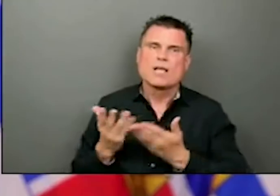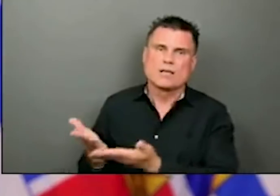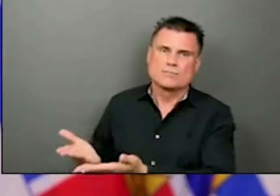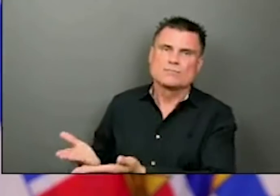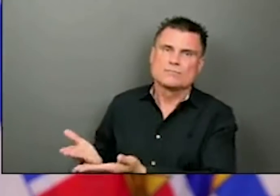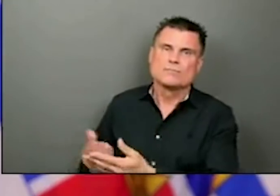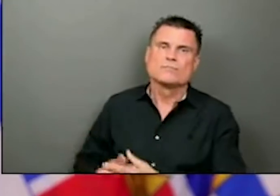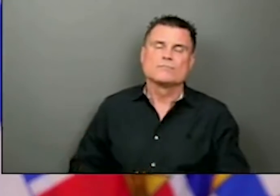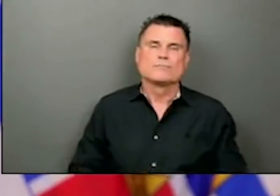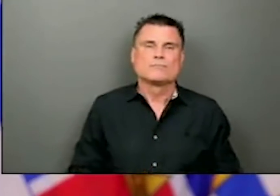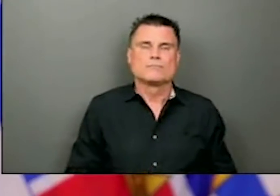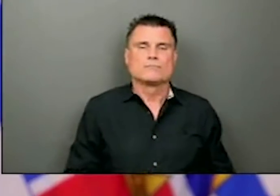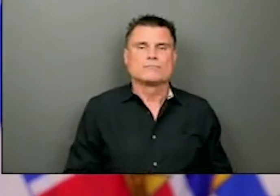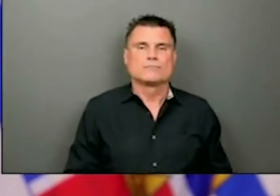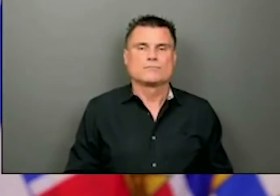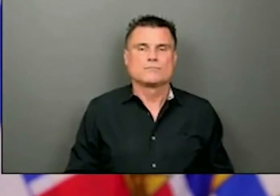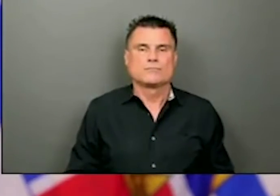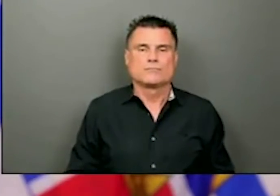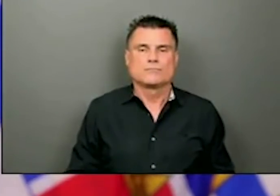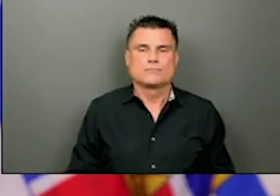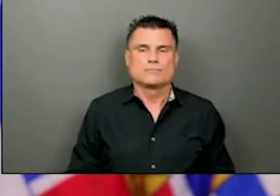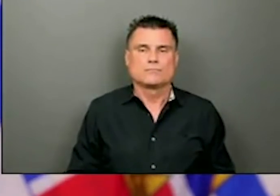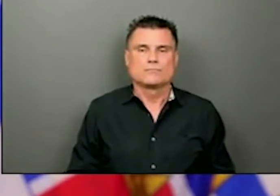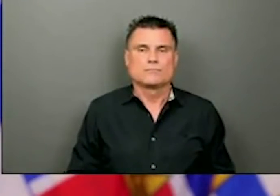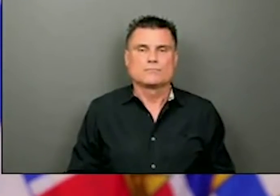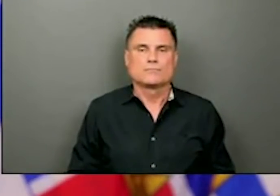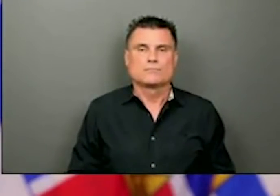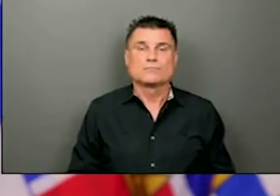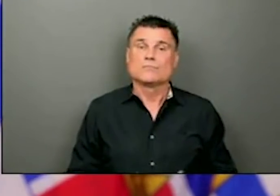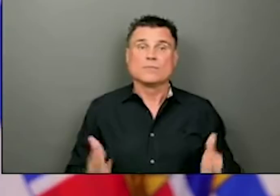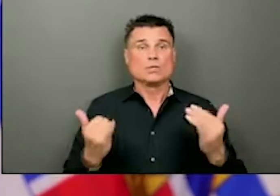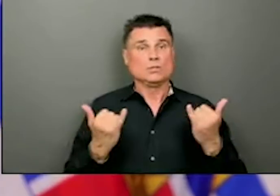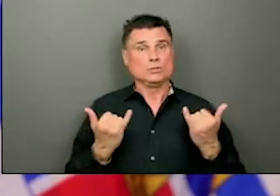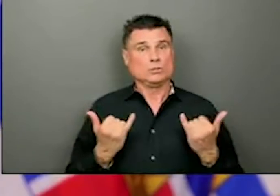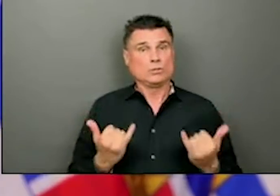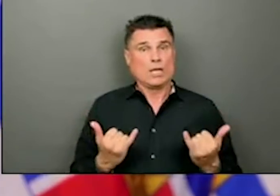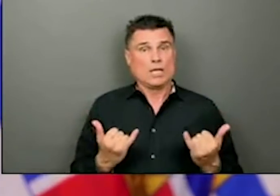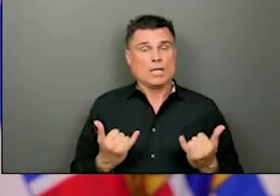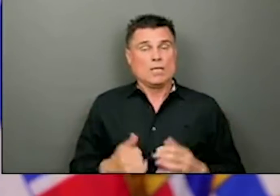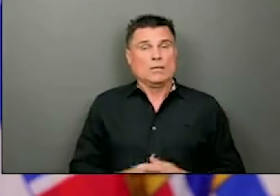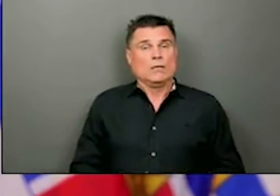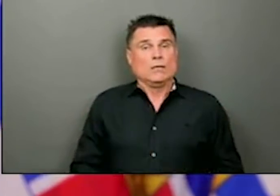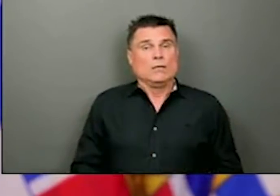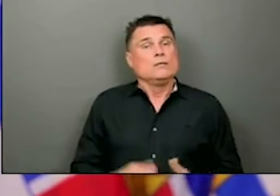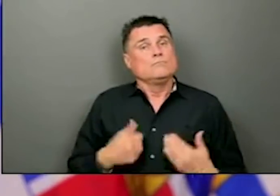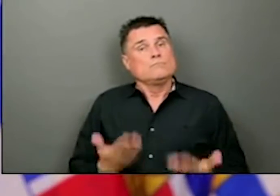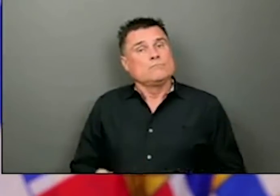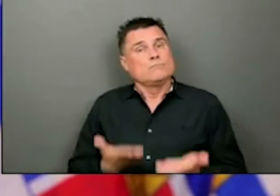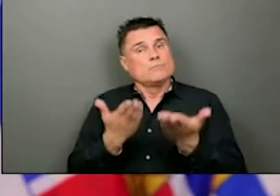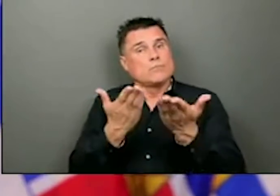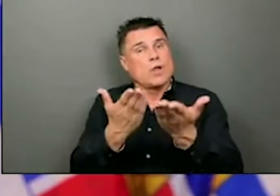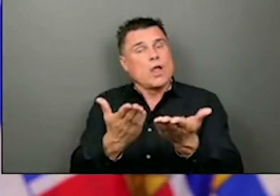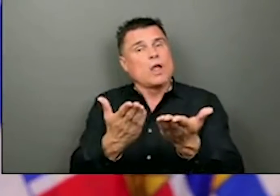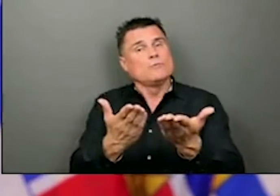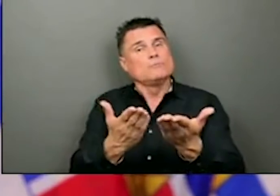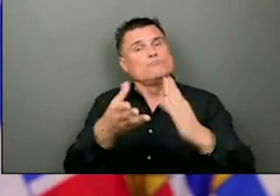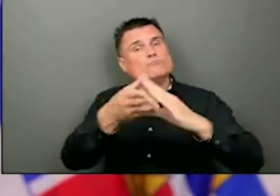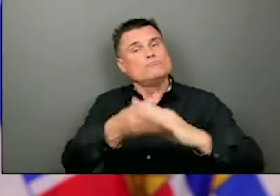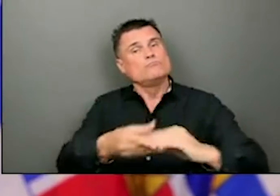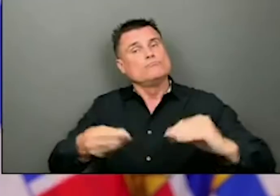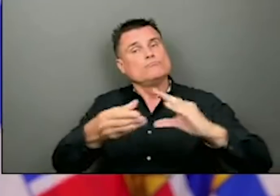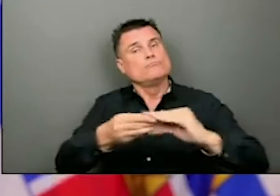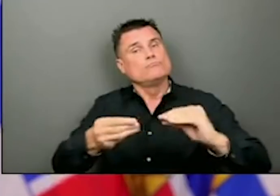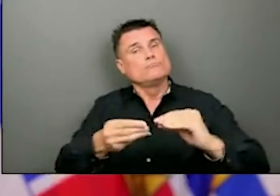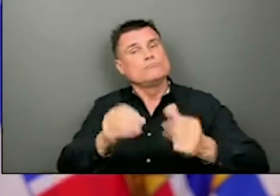offer words, but rather my renewed commitment to actions that arrest and disrupt our